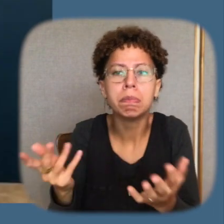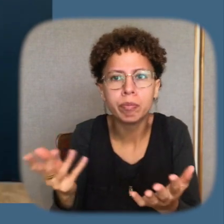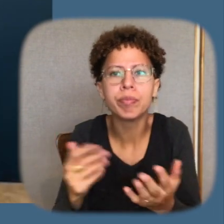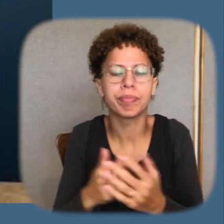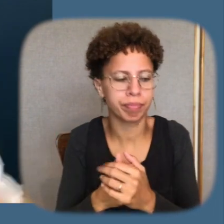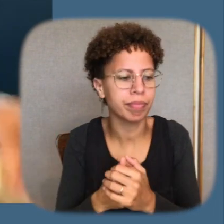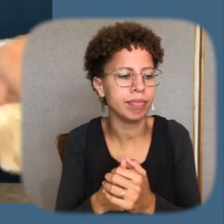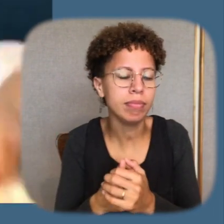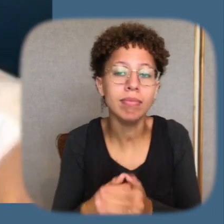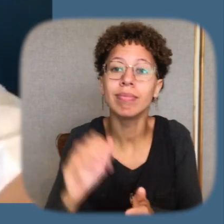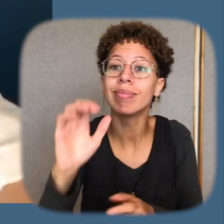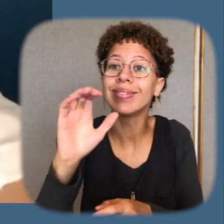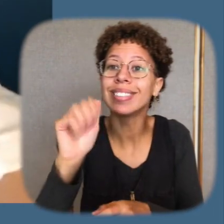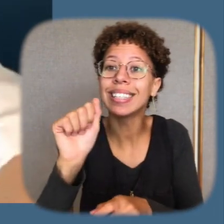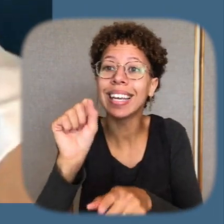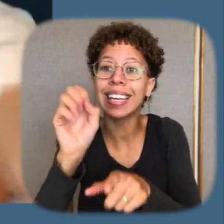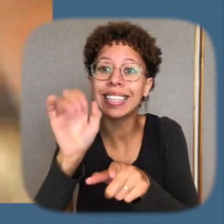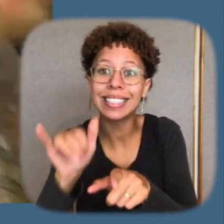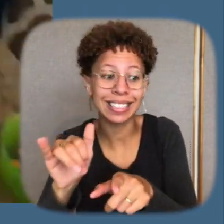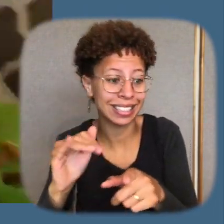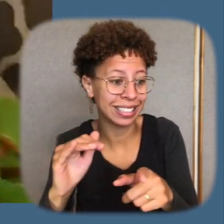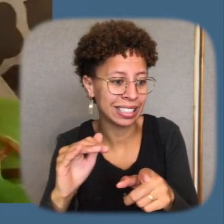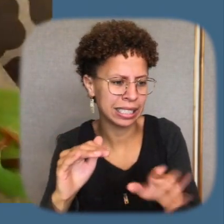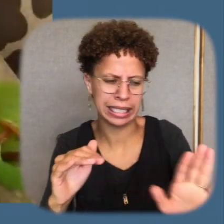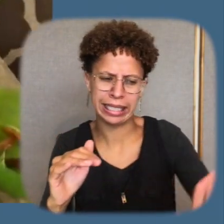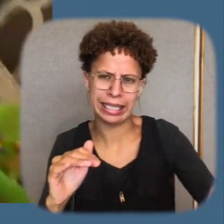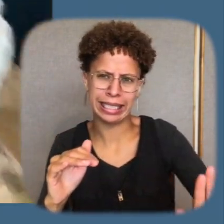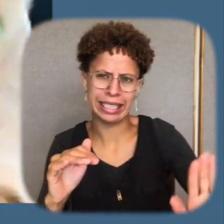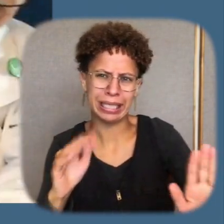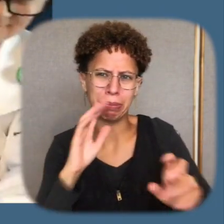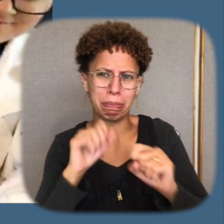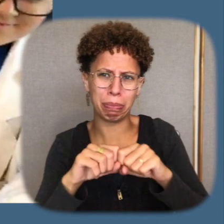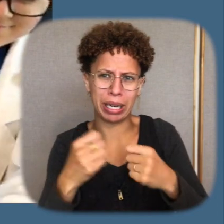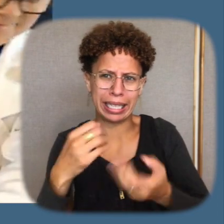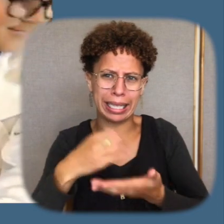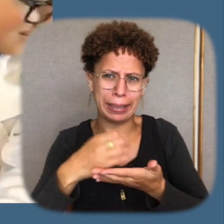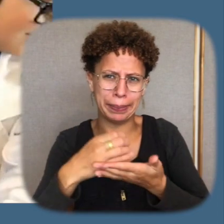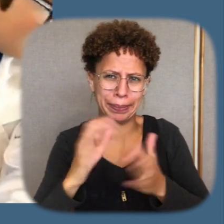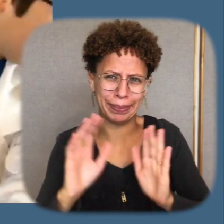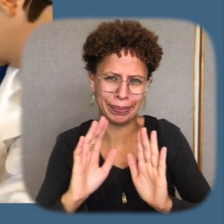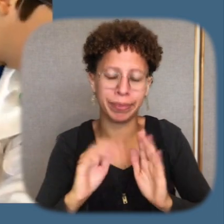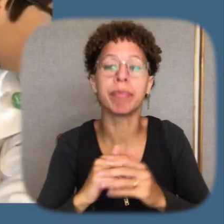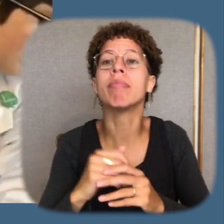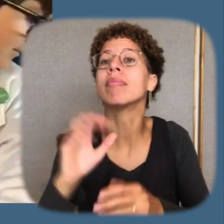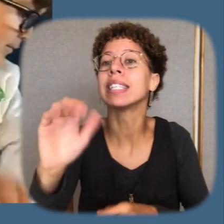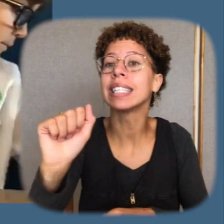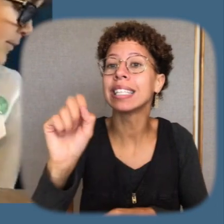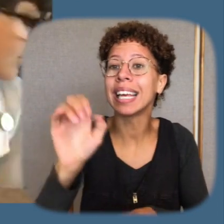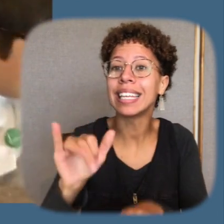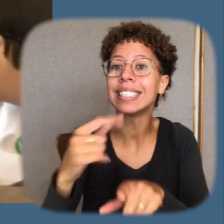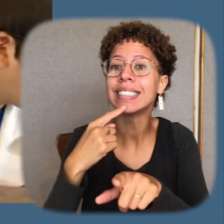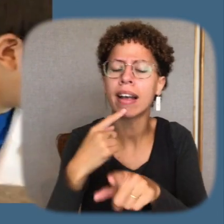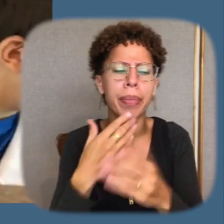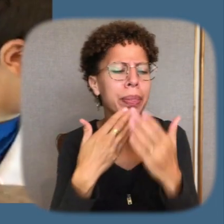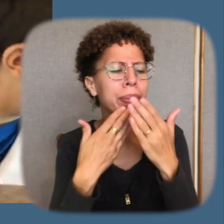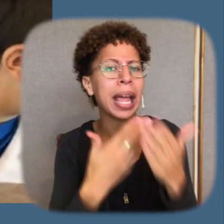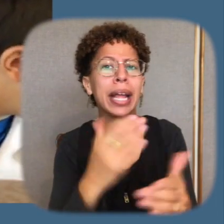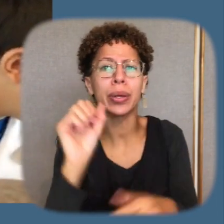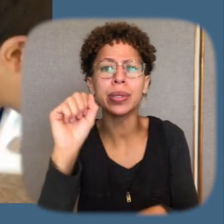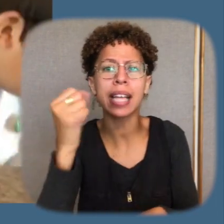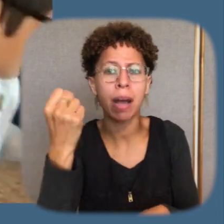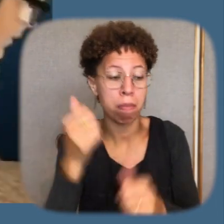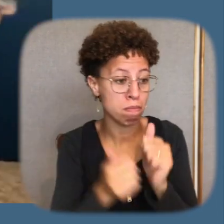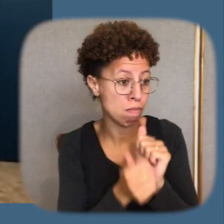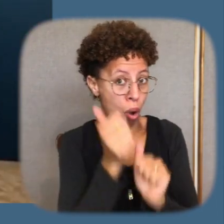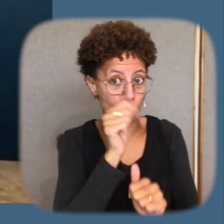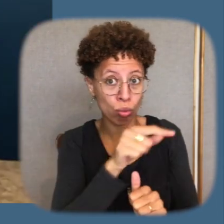so Casey says, oh, don't do that. That might break our cup. Casey says, thank you, Simon. They mostly